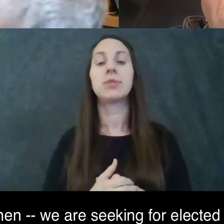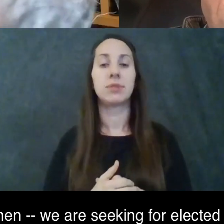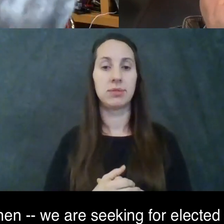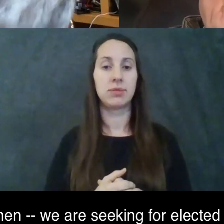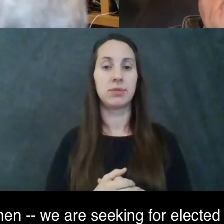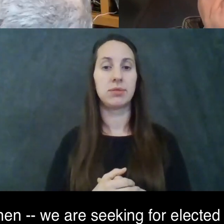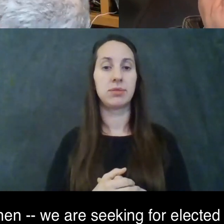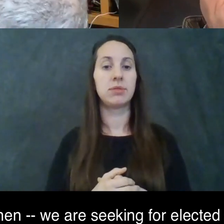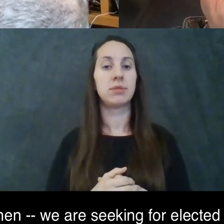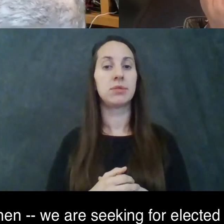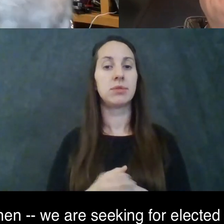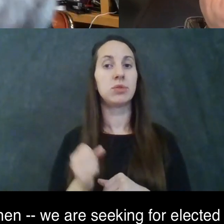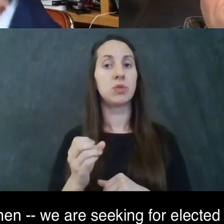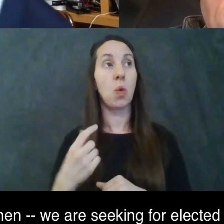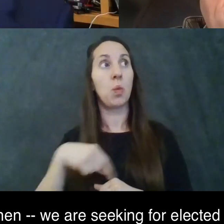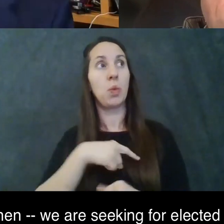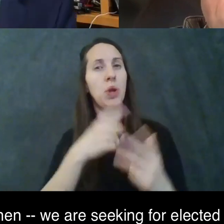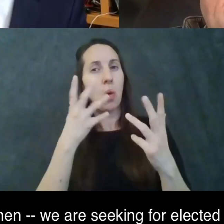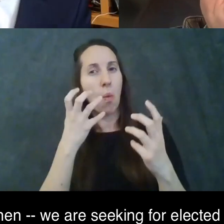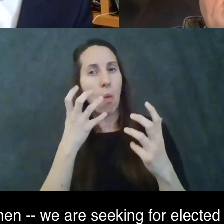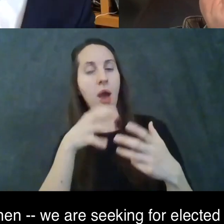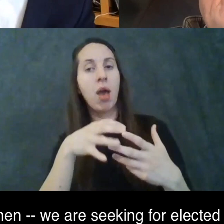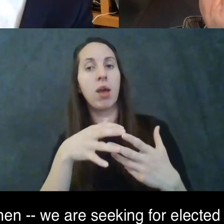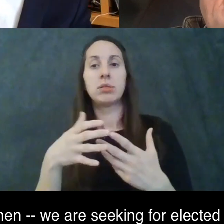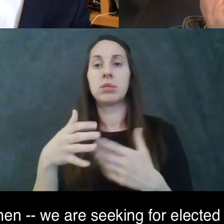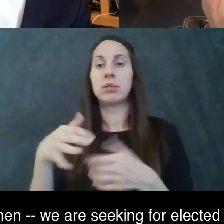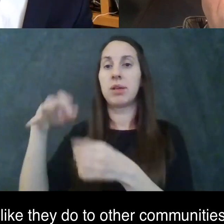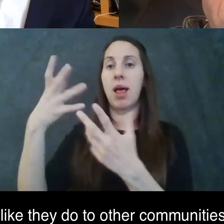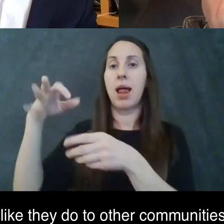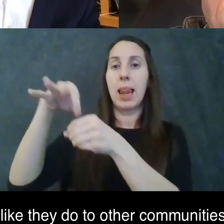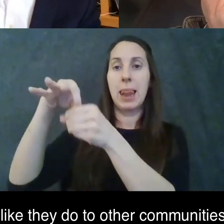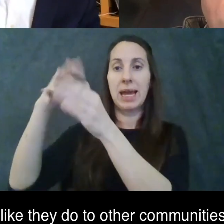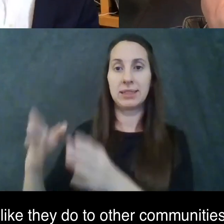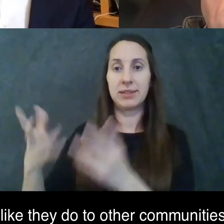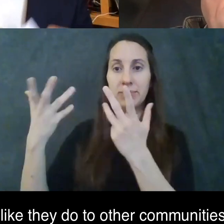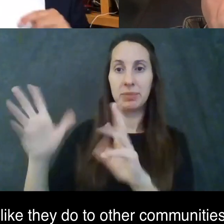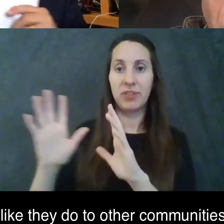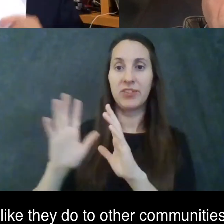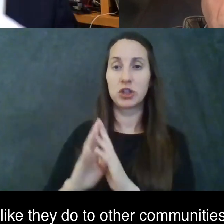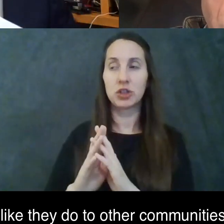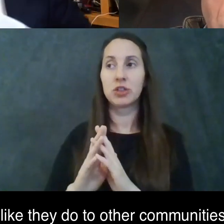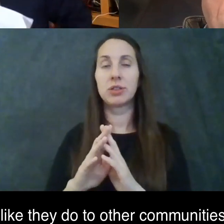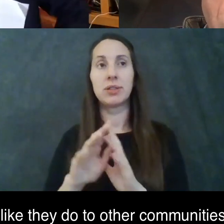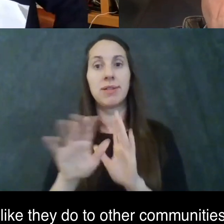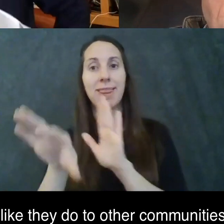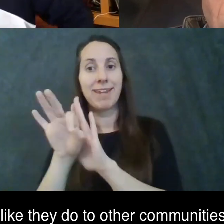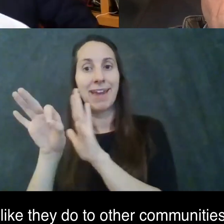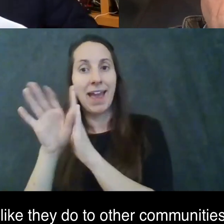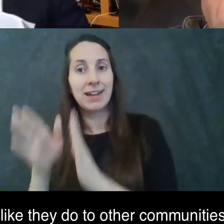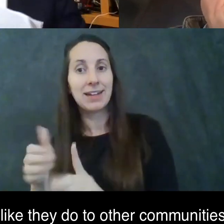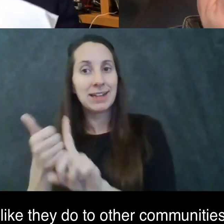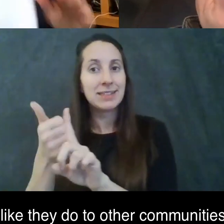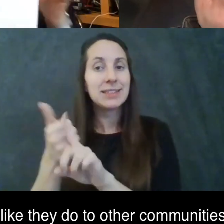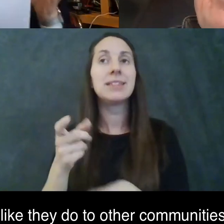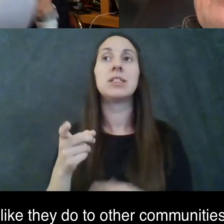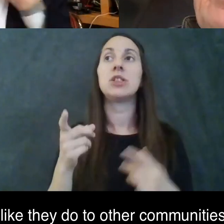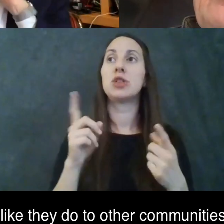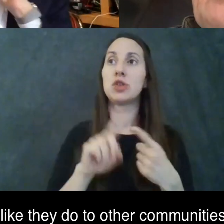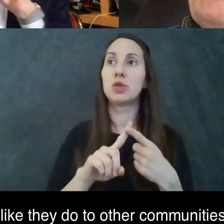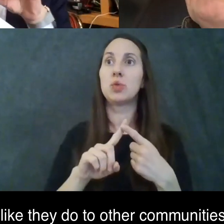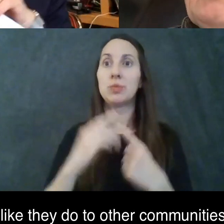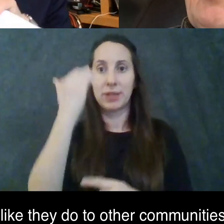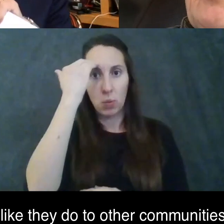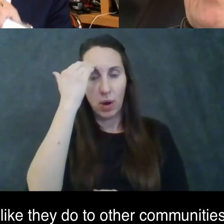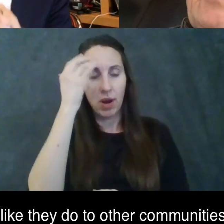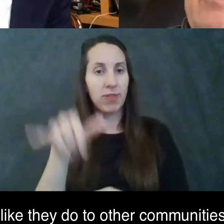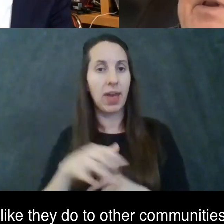seeking for elected officials and candidates to reach out to that community just like they do to other communities. Now, today we've